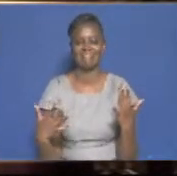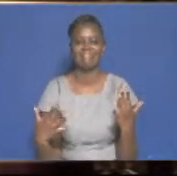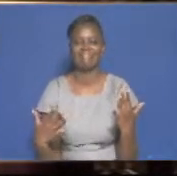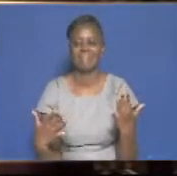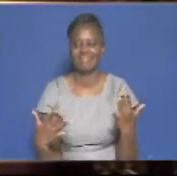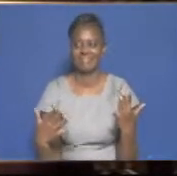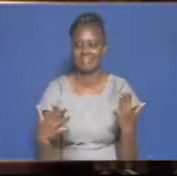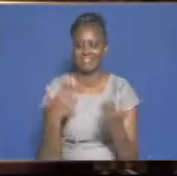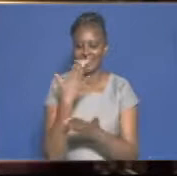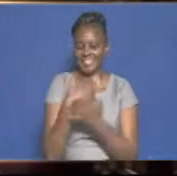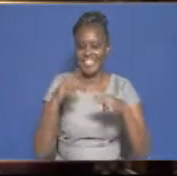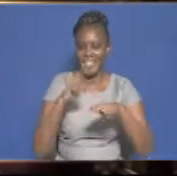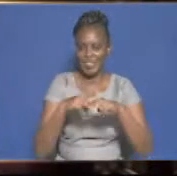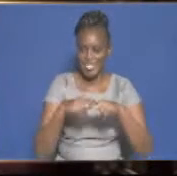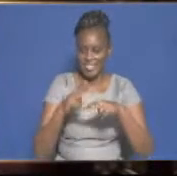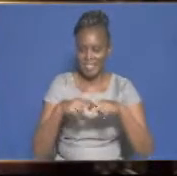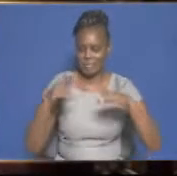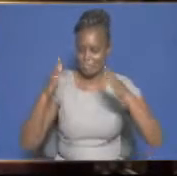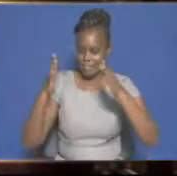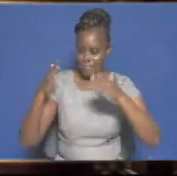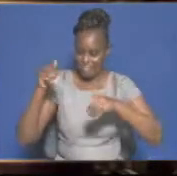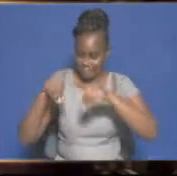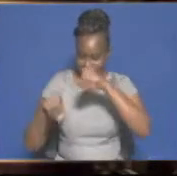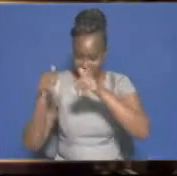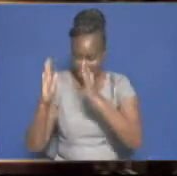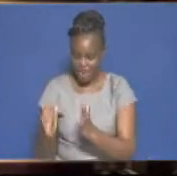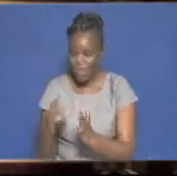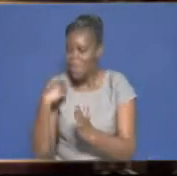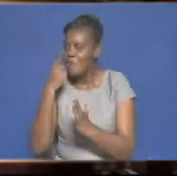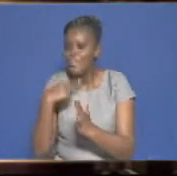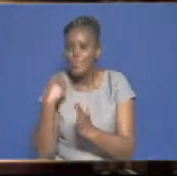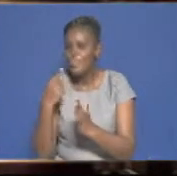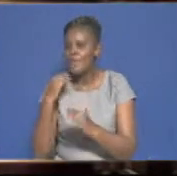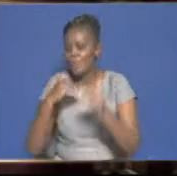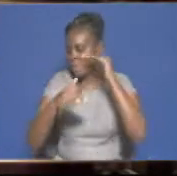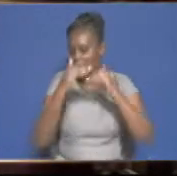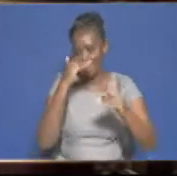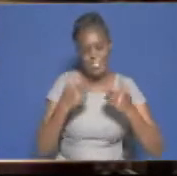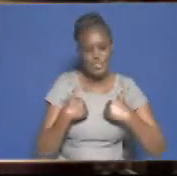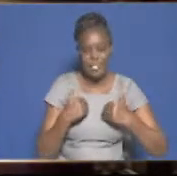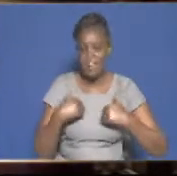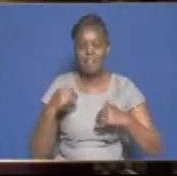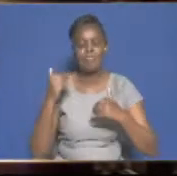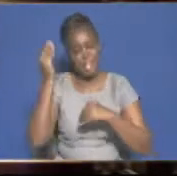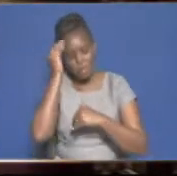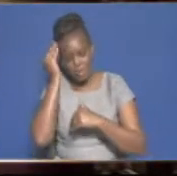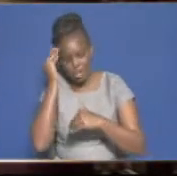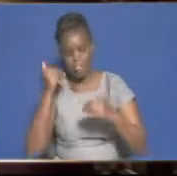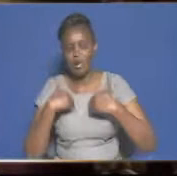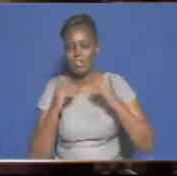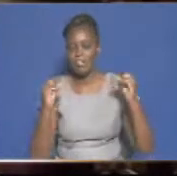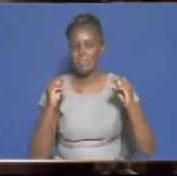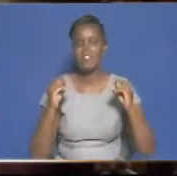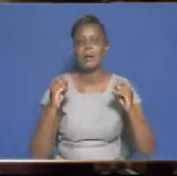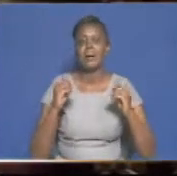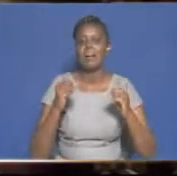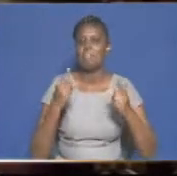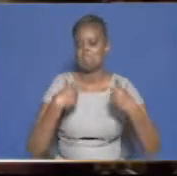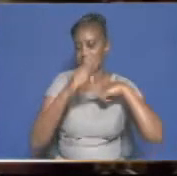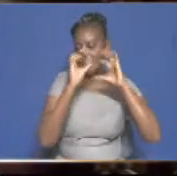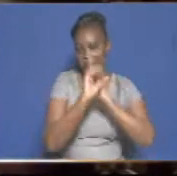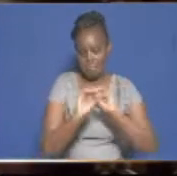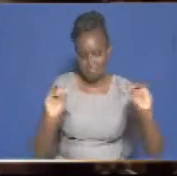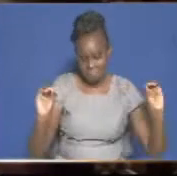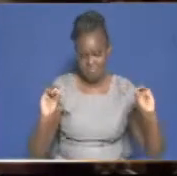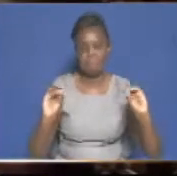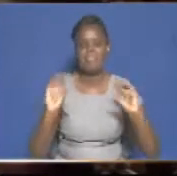some sitting and aspiring candidates who do not meet the academic requirements may be disadvantaged, as they may not